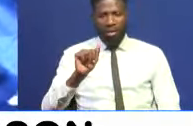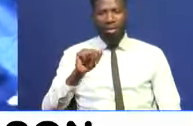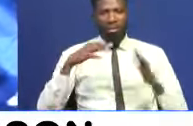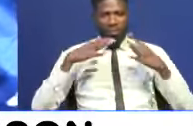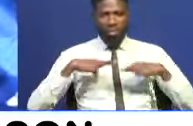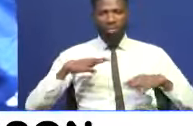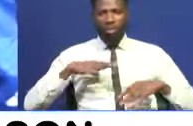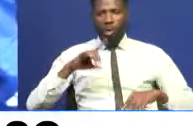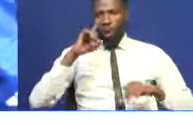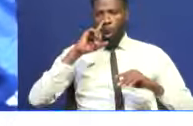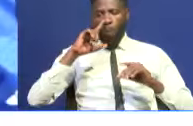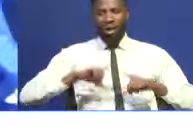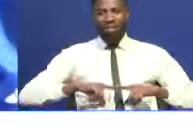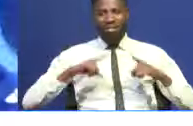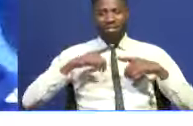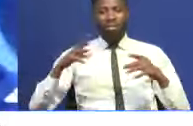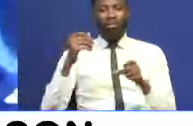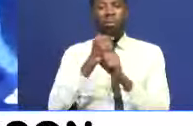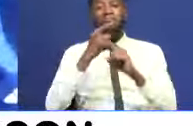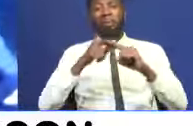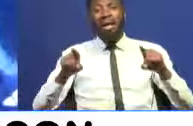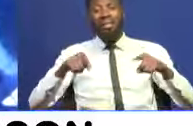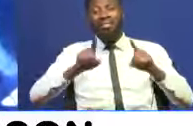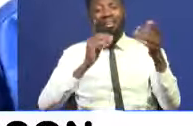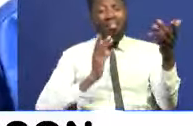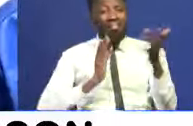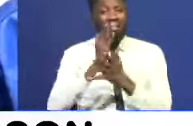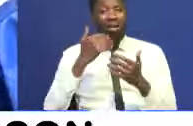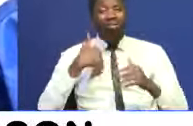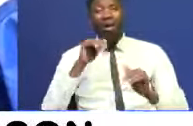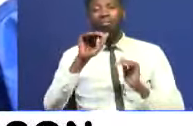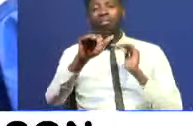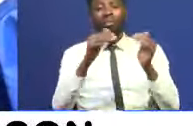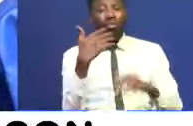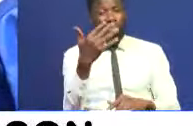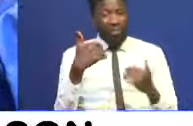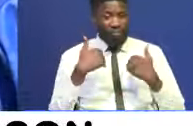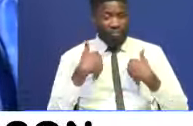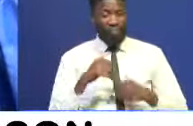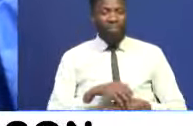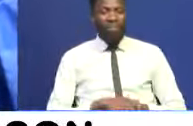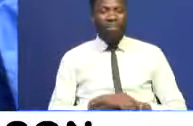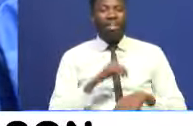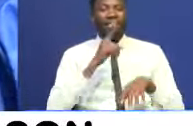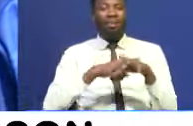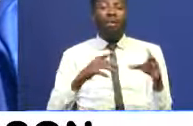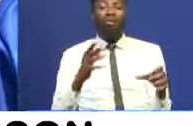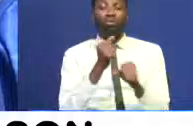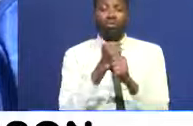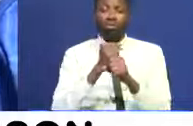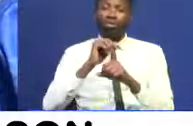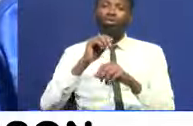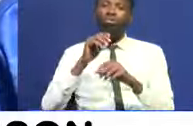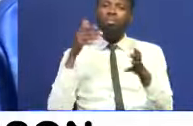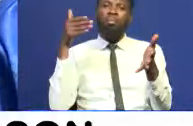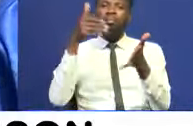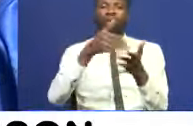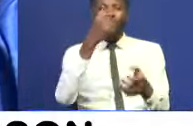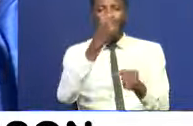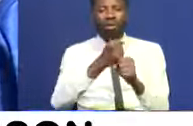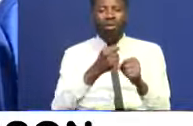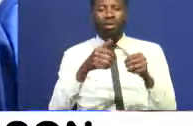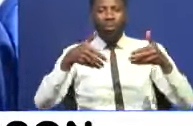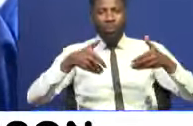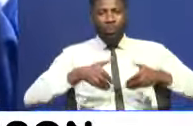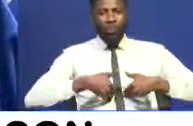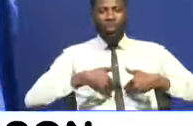association, who are you? Do you have the right to come and ask for documents? Sasa association kama hizi zikikuja zisimamishe kazi, sasa hivi vijana